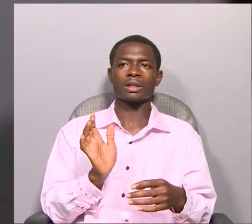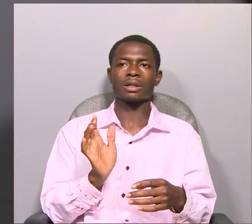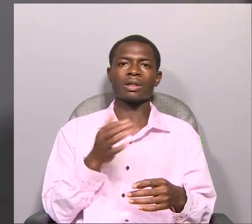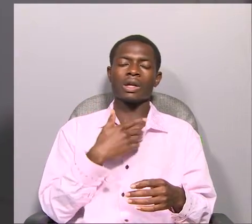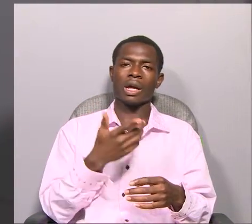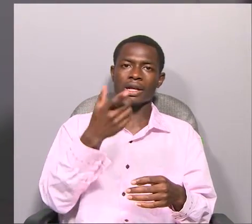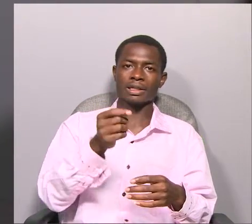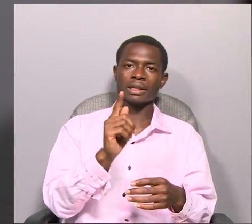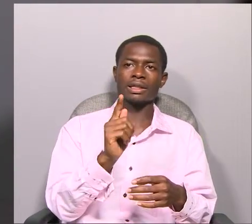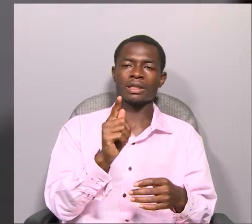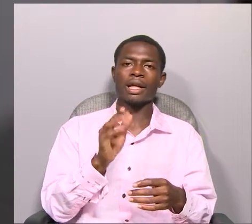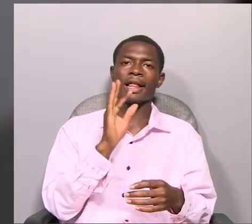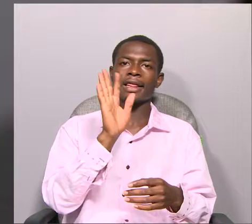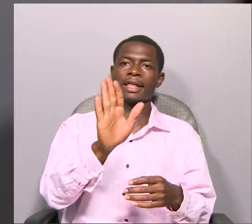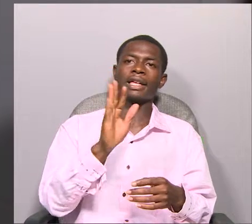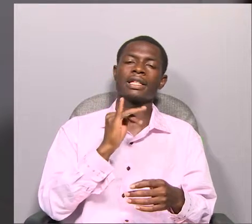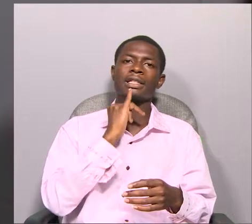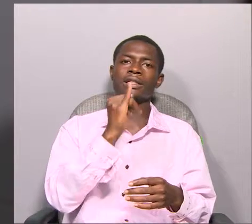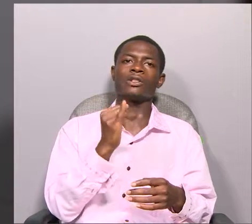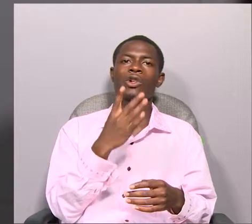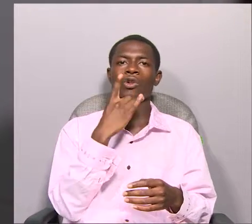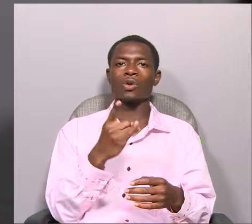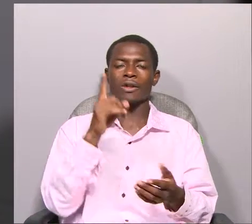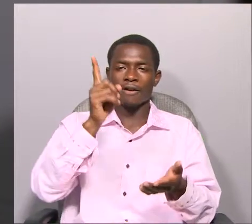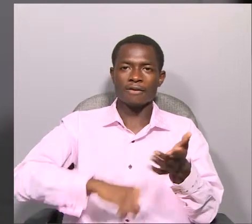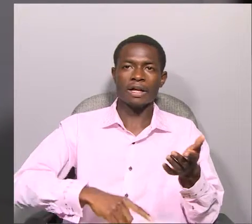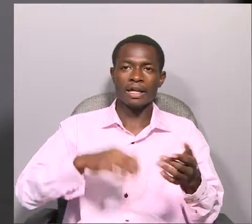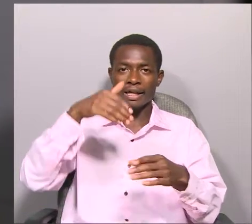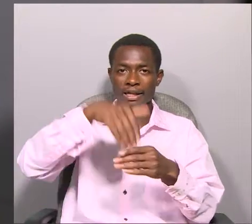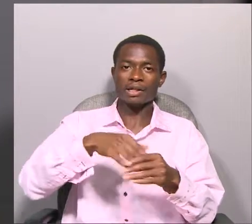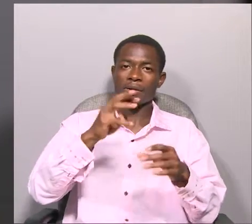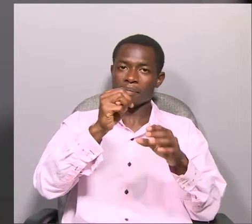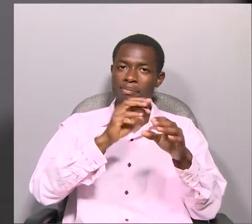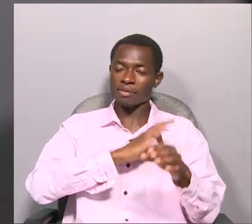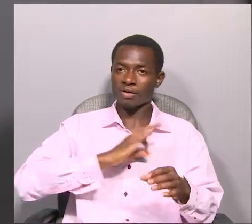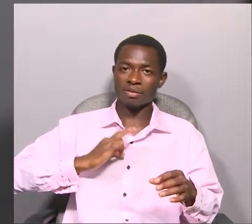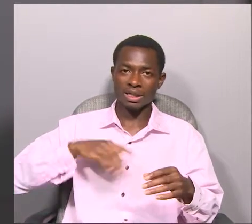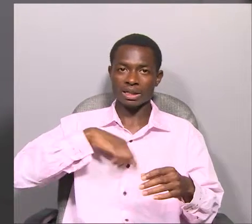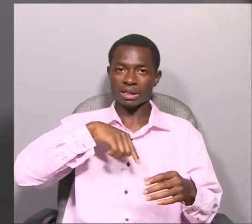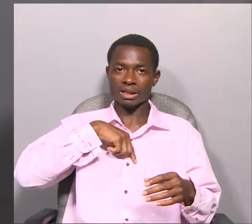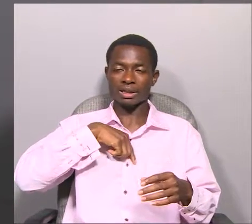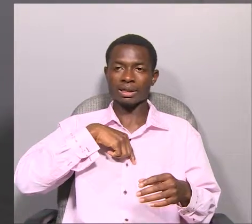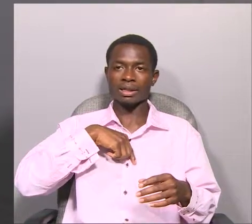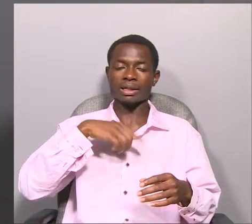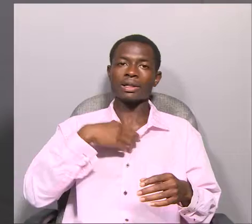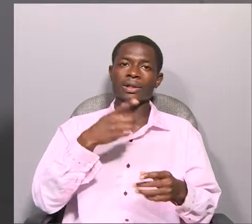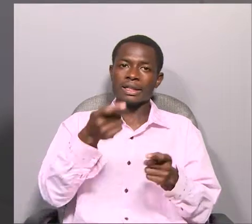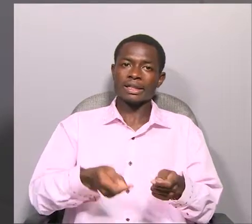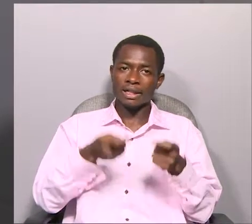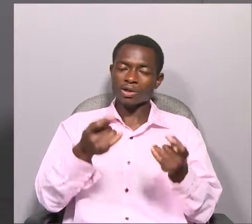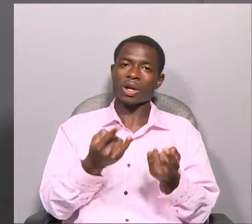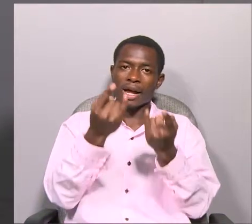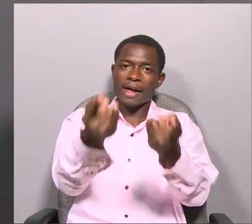way. You also recall that there is a youth fund in my ministry, a youth fund that